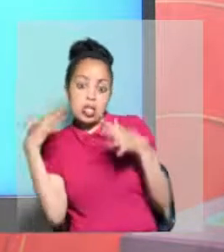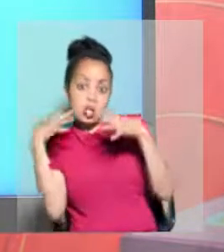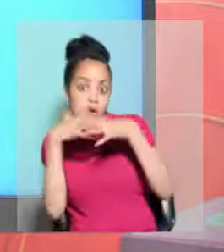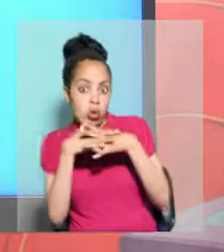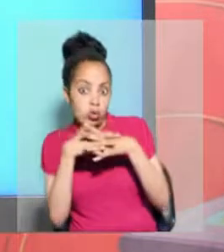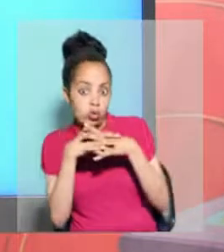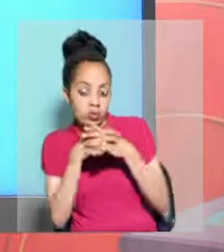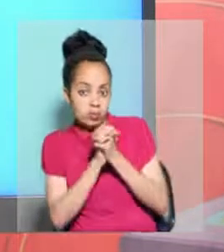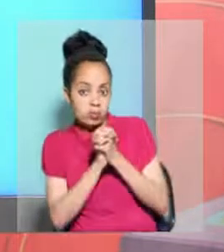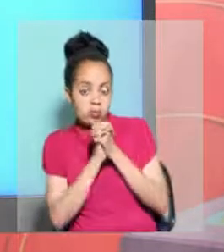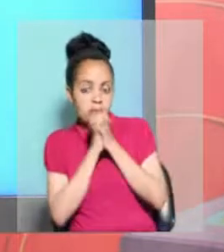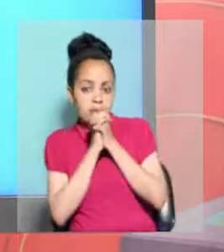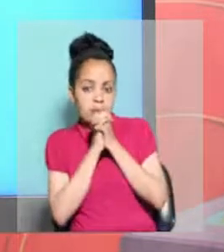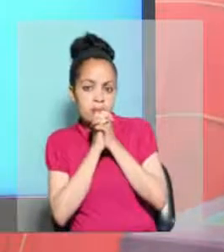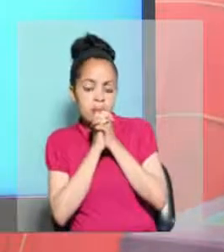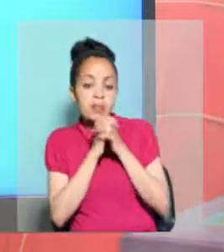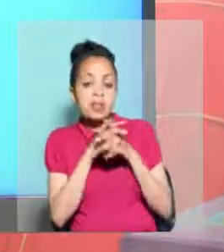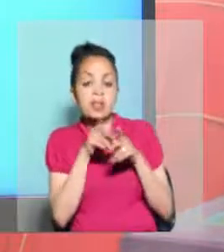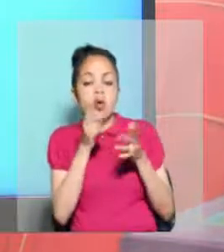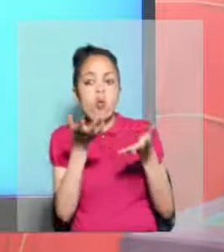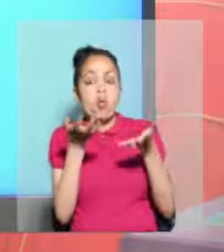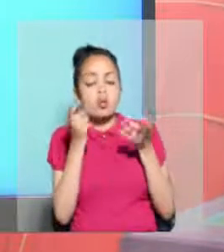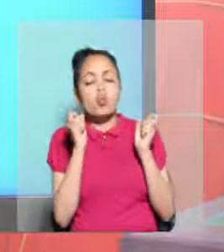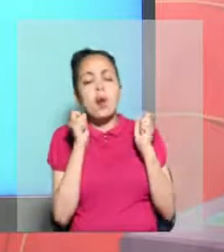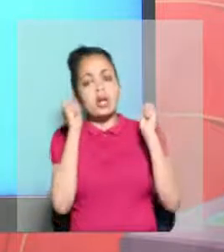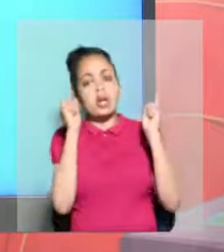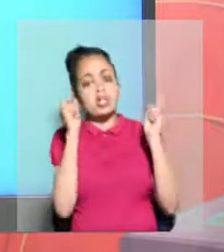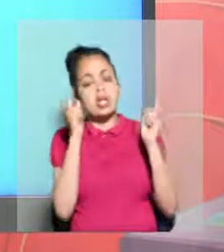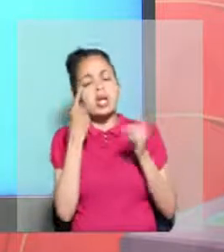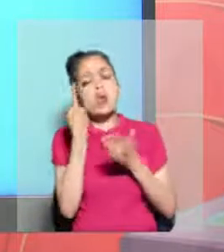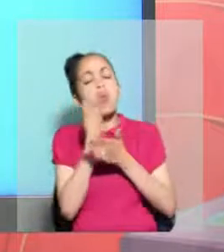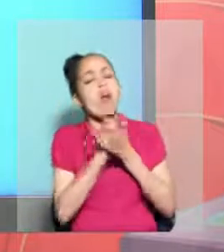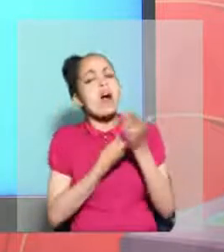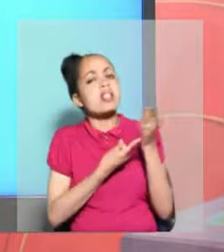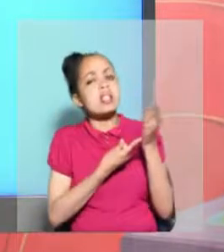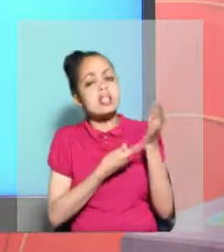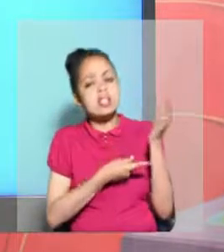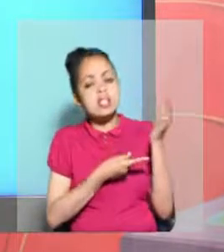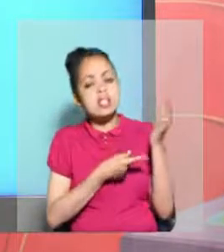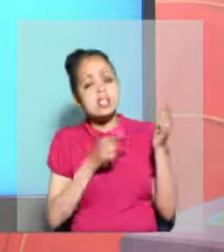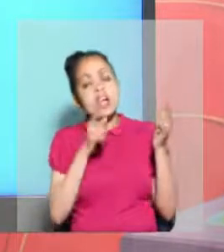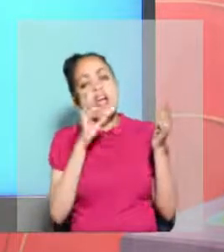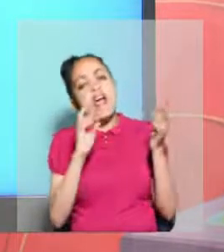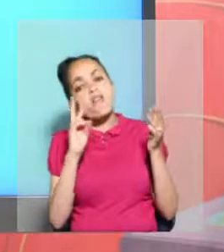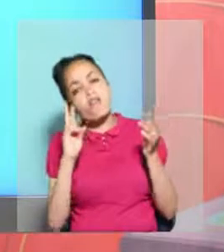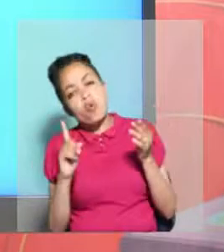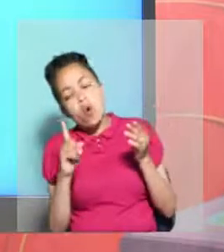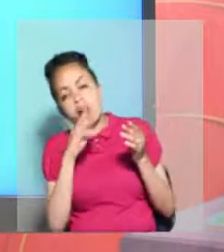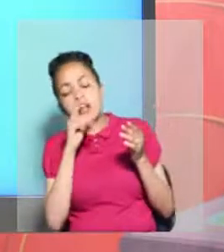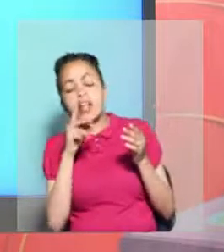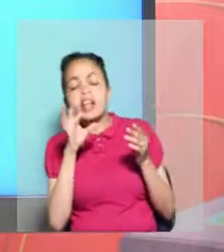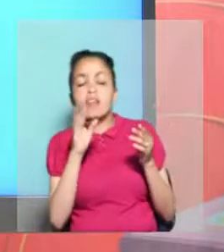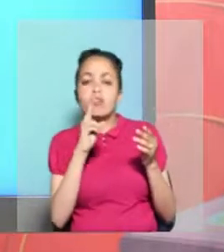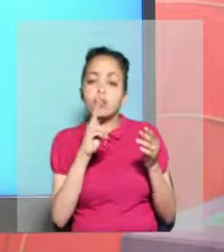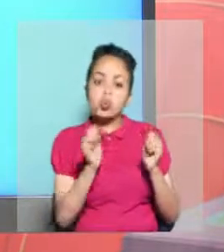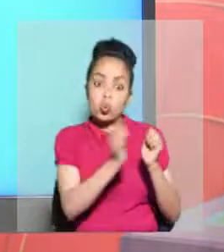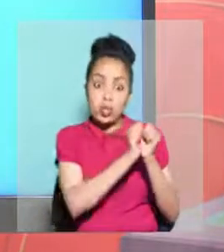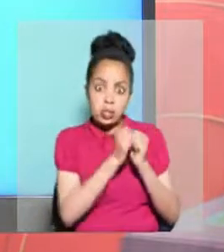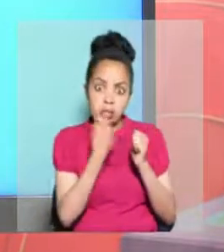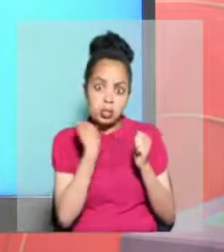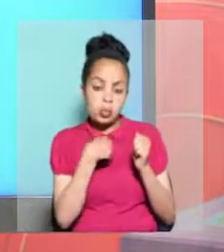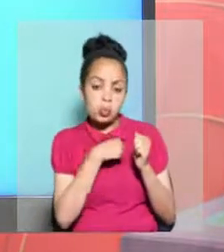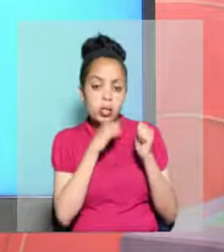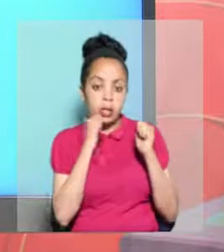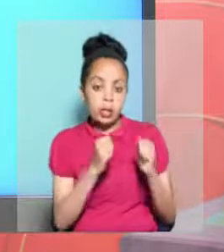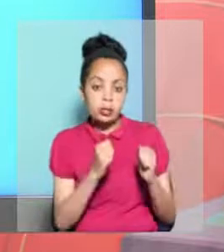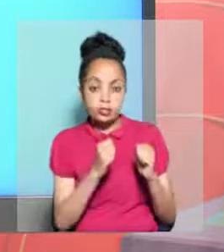or monohybrid cross. And they wanted to be understand what is the progeny of F1 and F2 together. We can